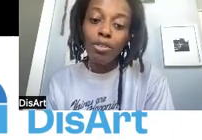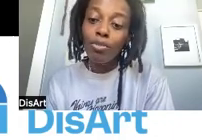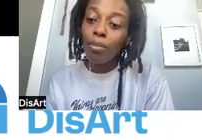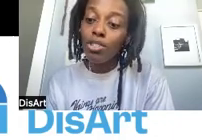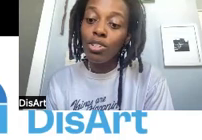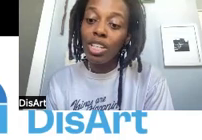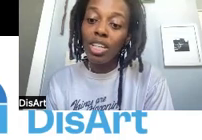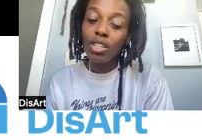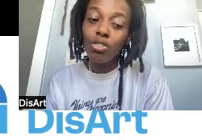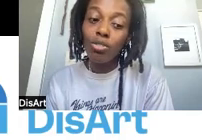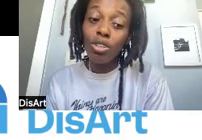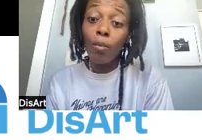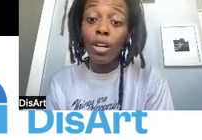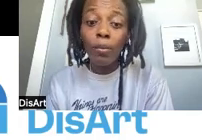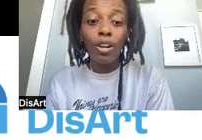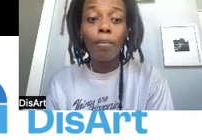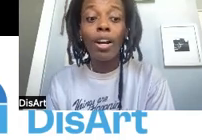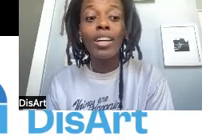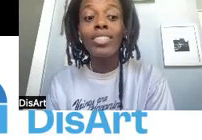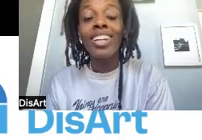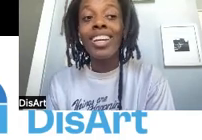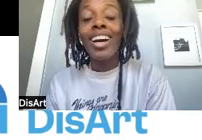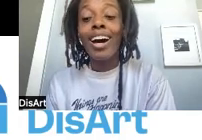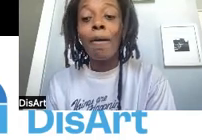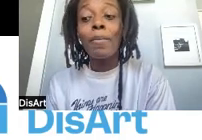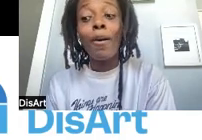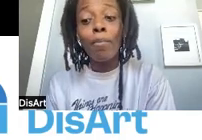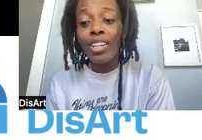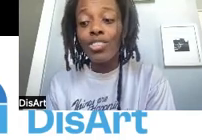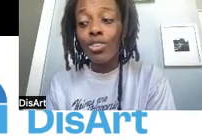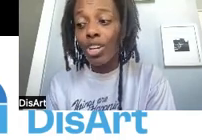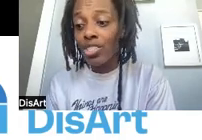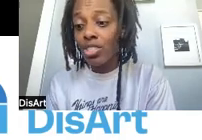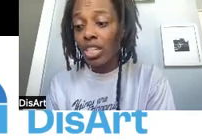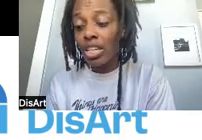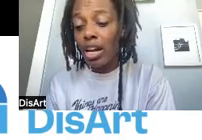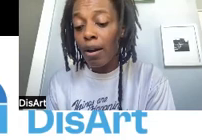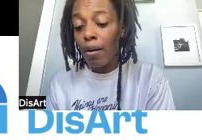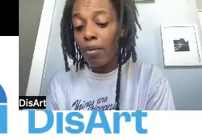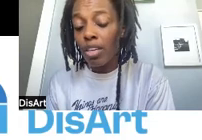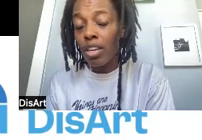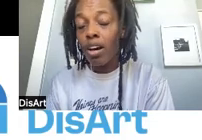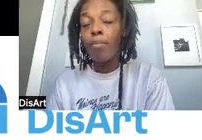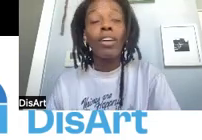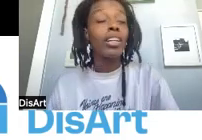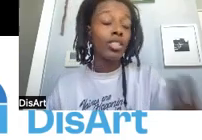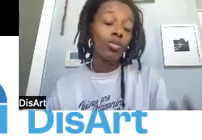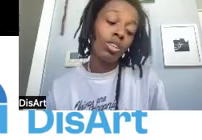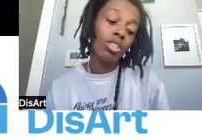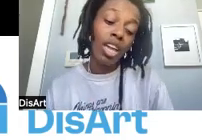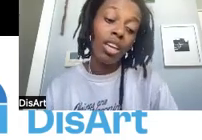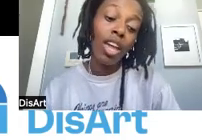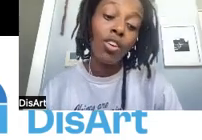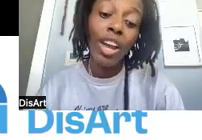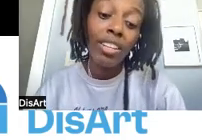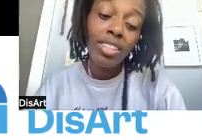had the beautiful opportunity to start working with Art Prize. Art Prize so graciously provided us